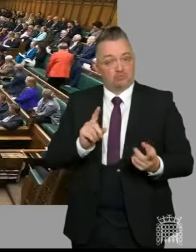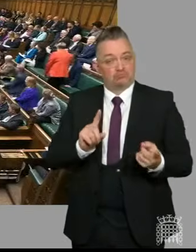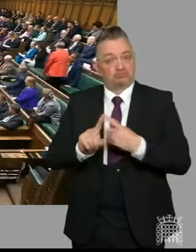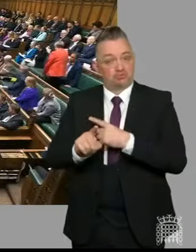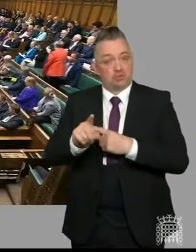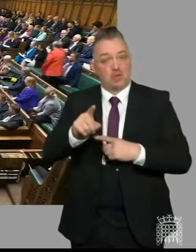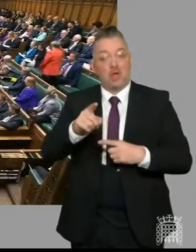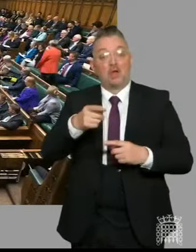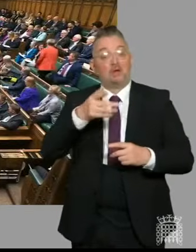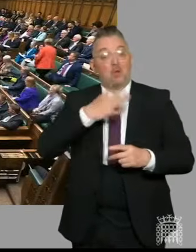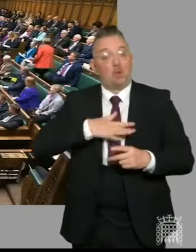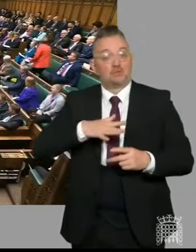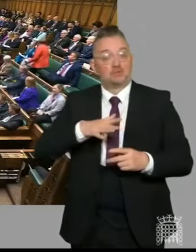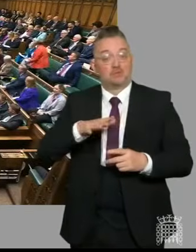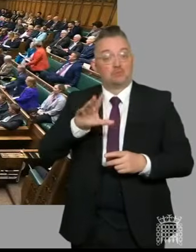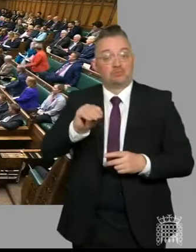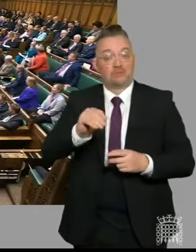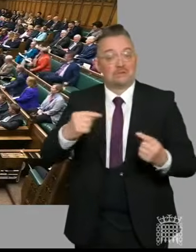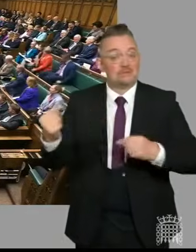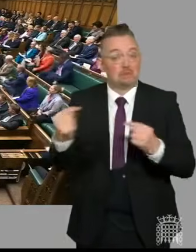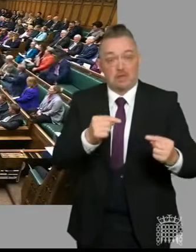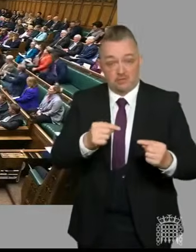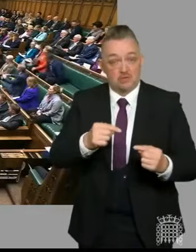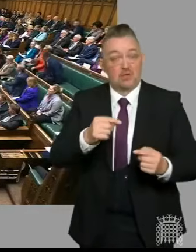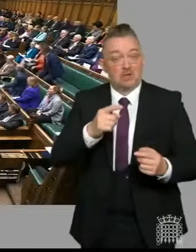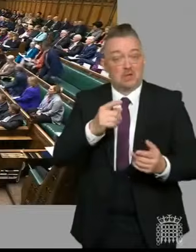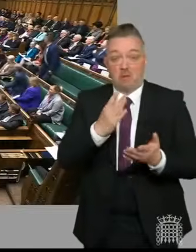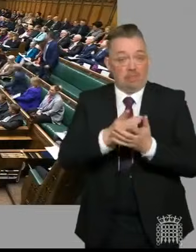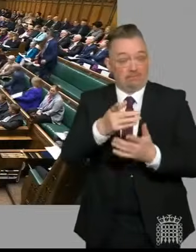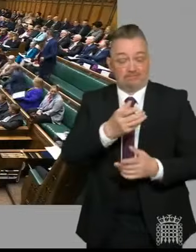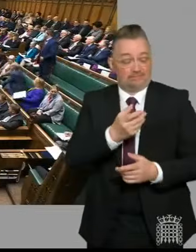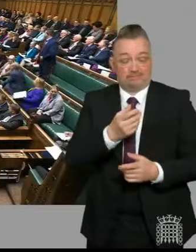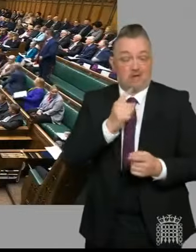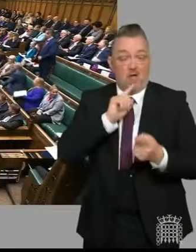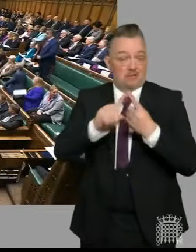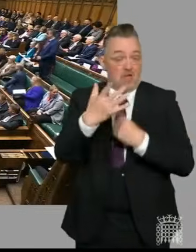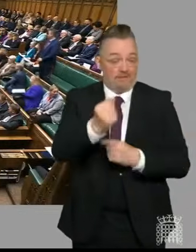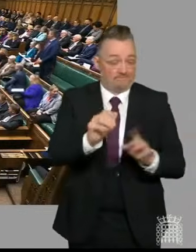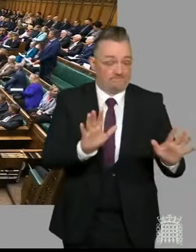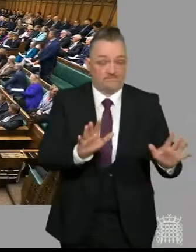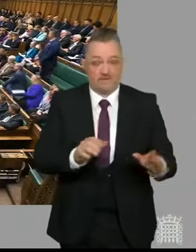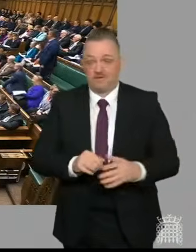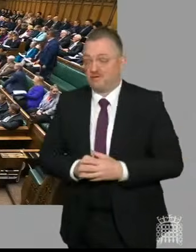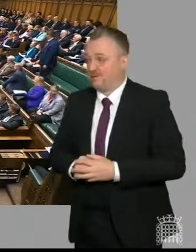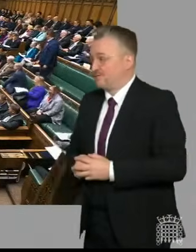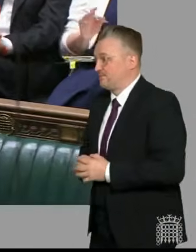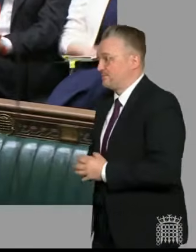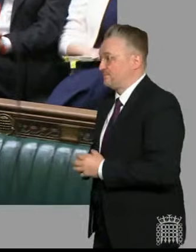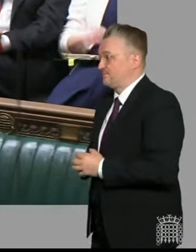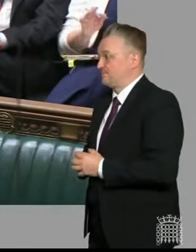answer. Well, Mr. Speaker, there's not much I can add to that.